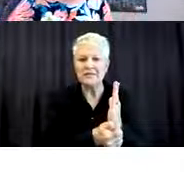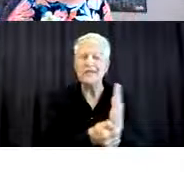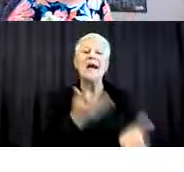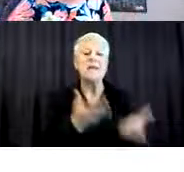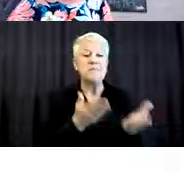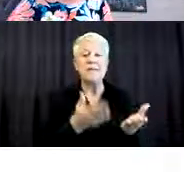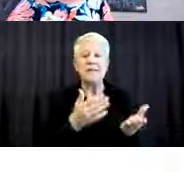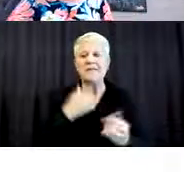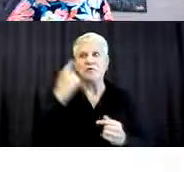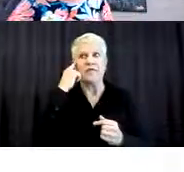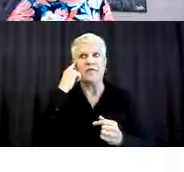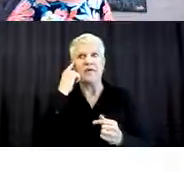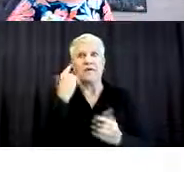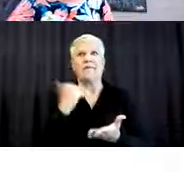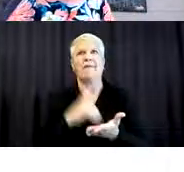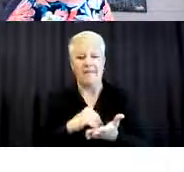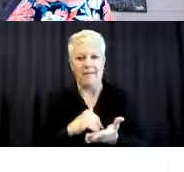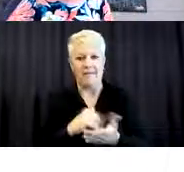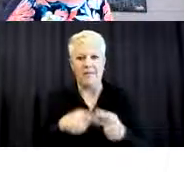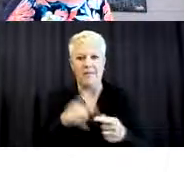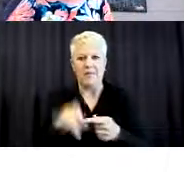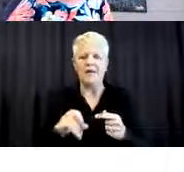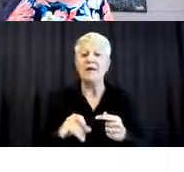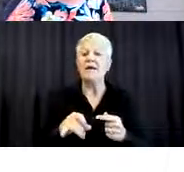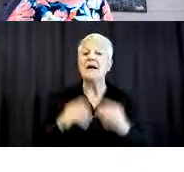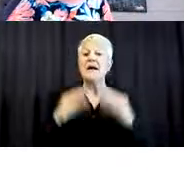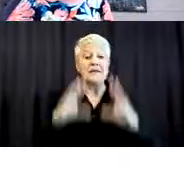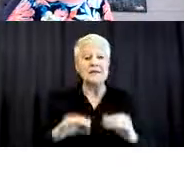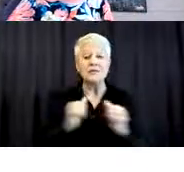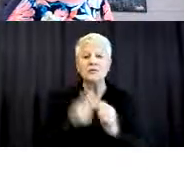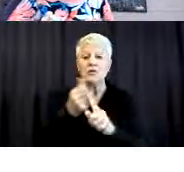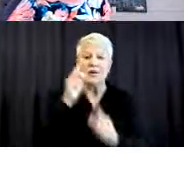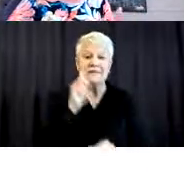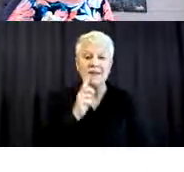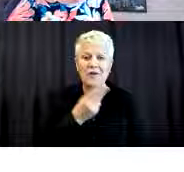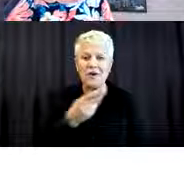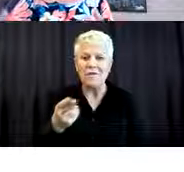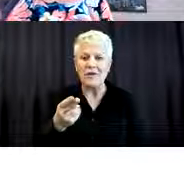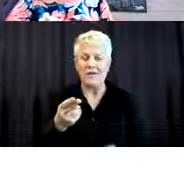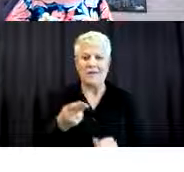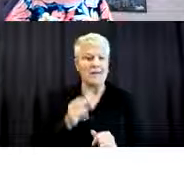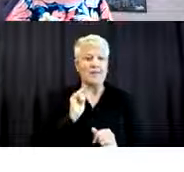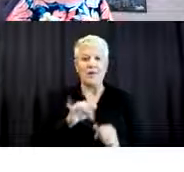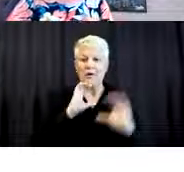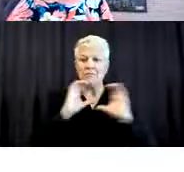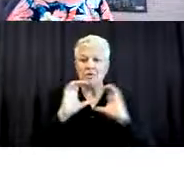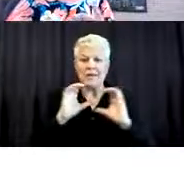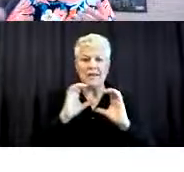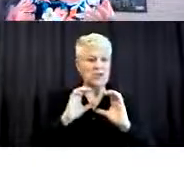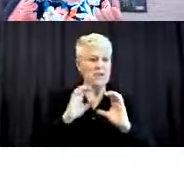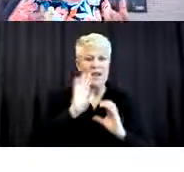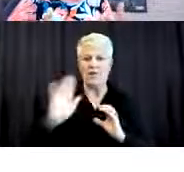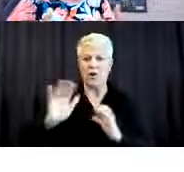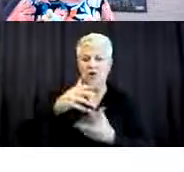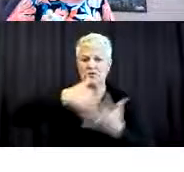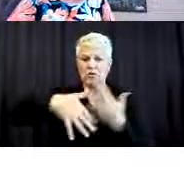to rethink those. Teachers of children who are deaf and hard of hearing, the area of communication and social development, we